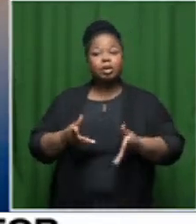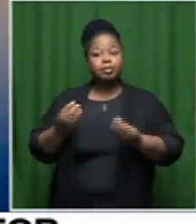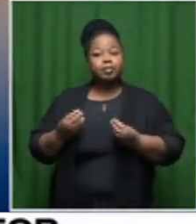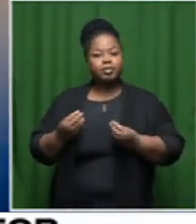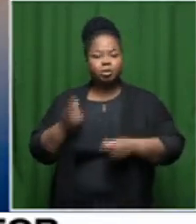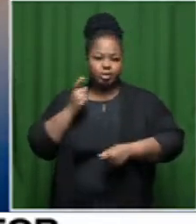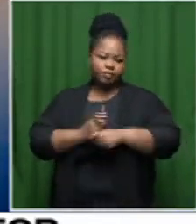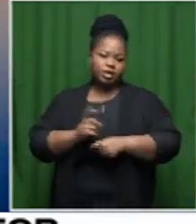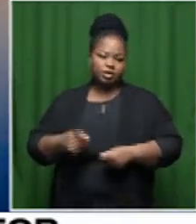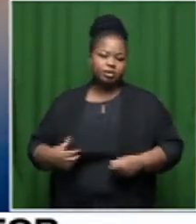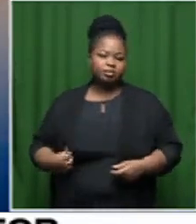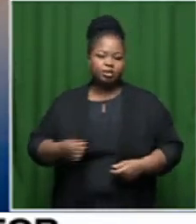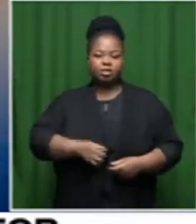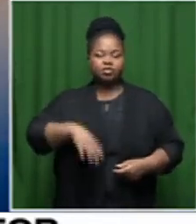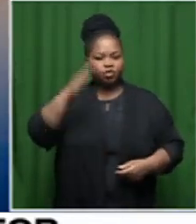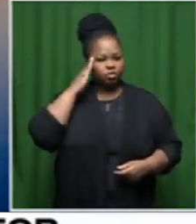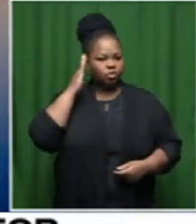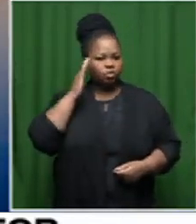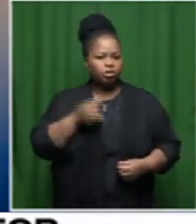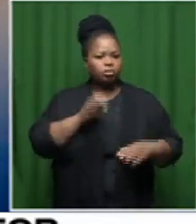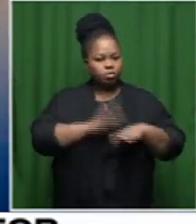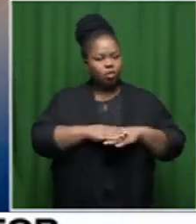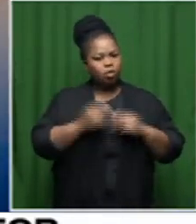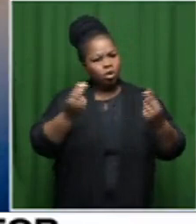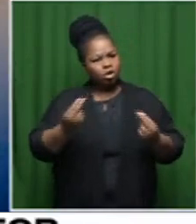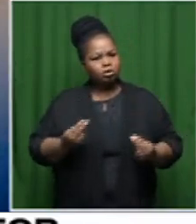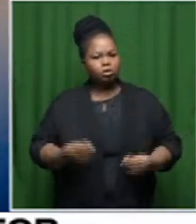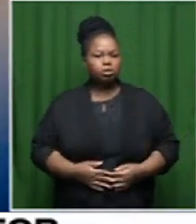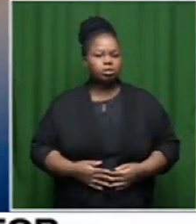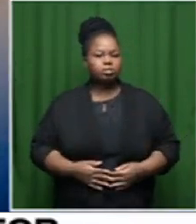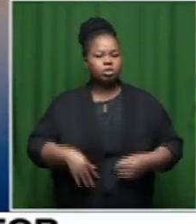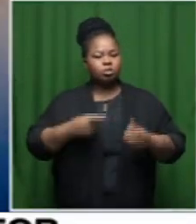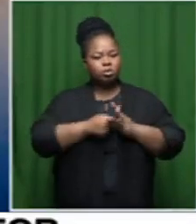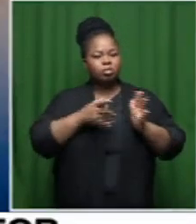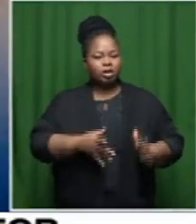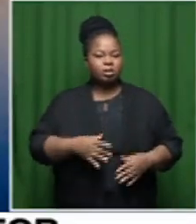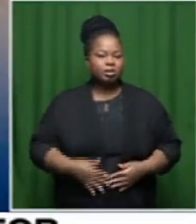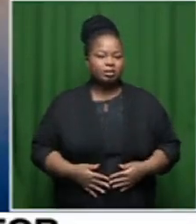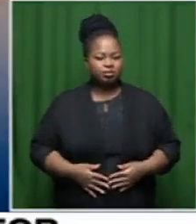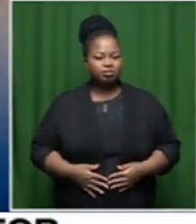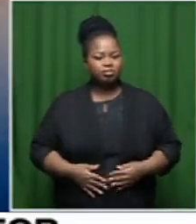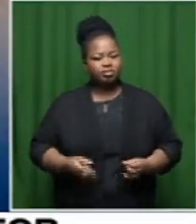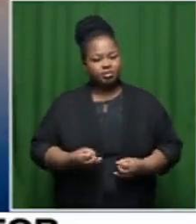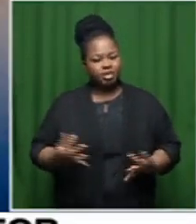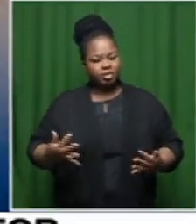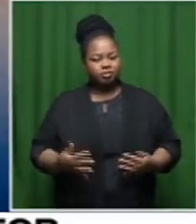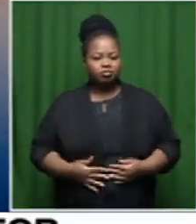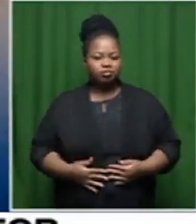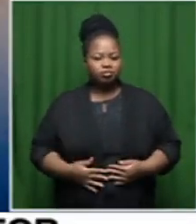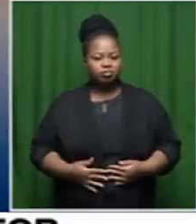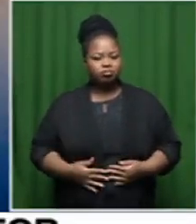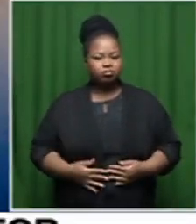But if you live in a place where there's a high saturation of artists and there's a high saturation of buyers and there's that appetite, then it